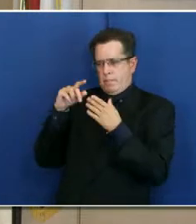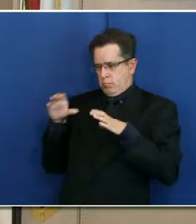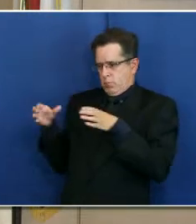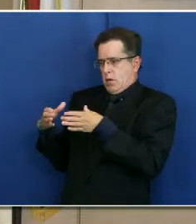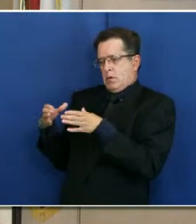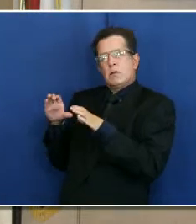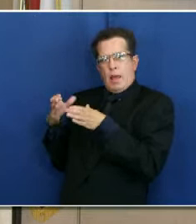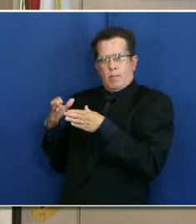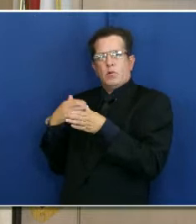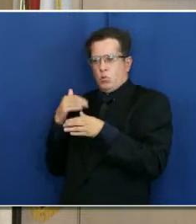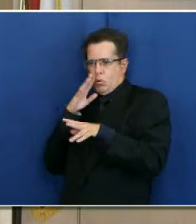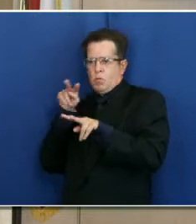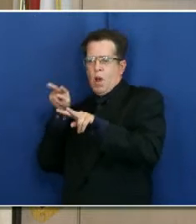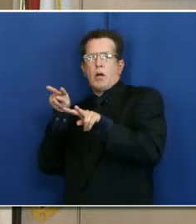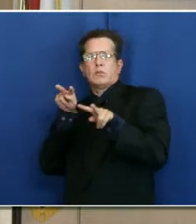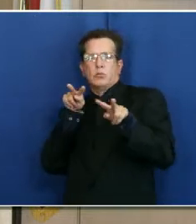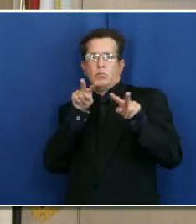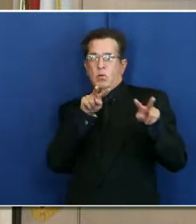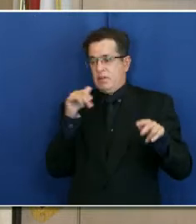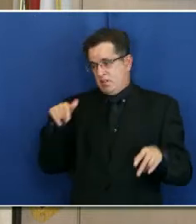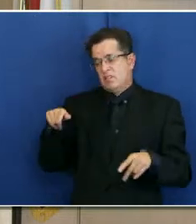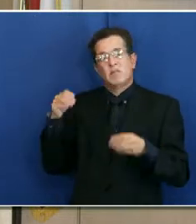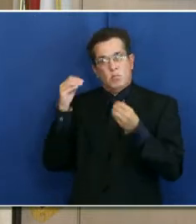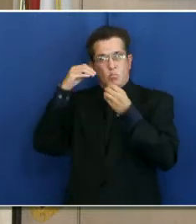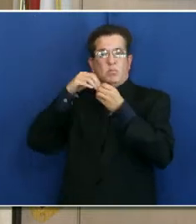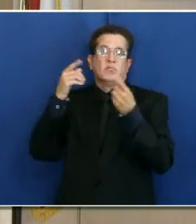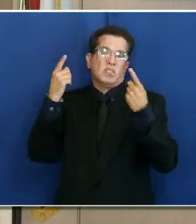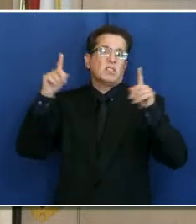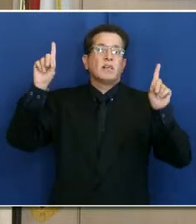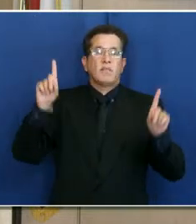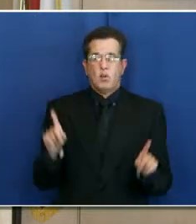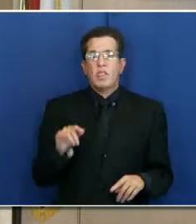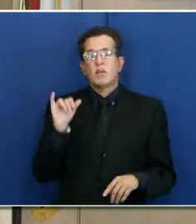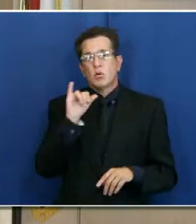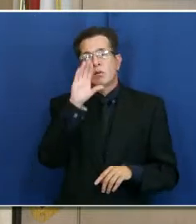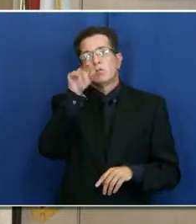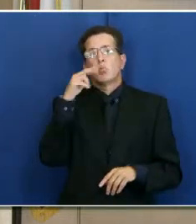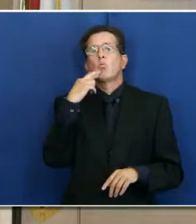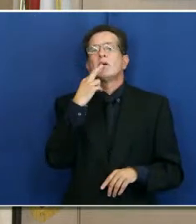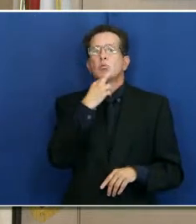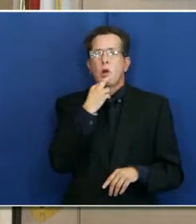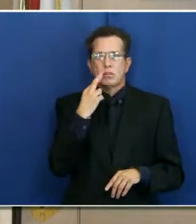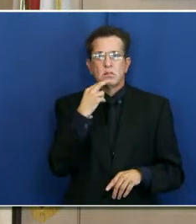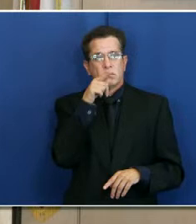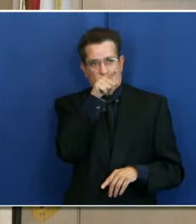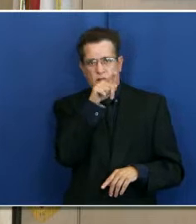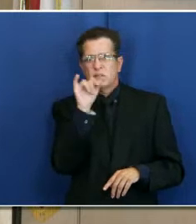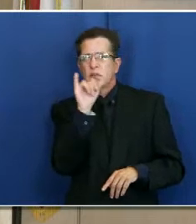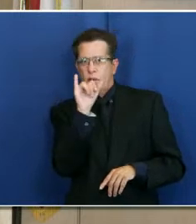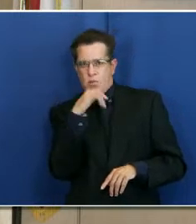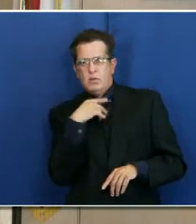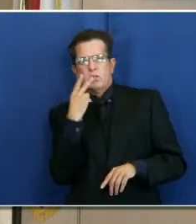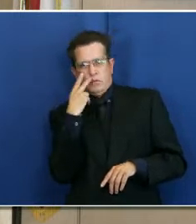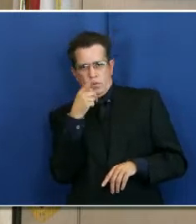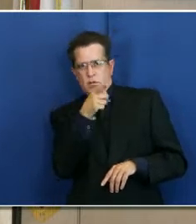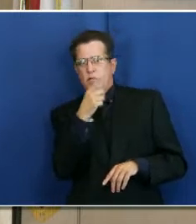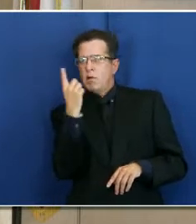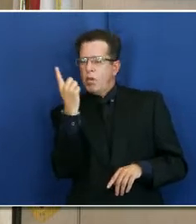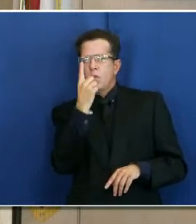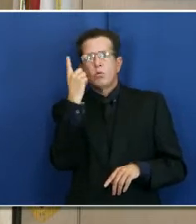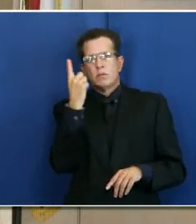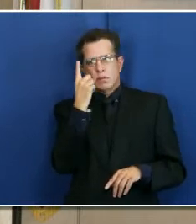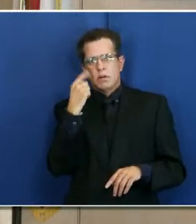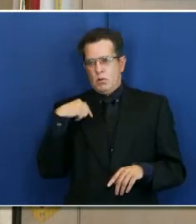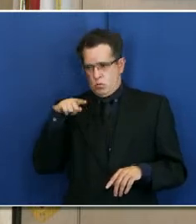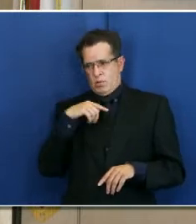And that has been quite successful. Restaurants is one situation where we've always had